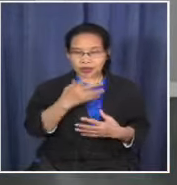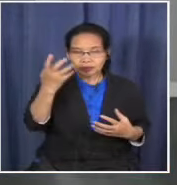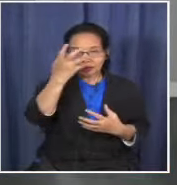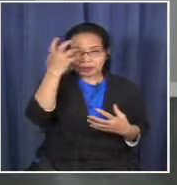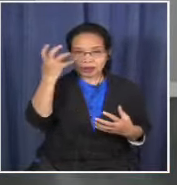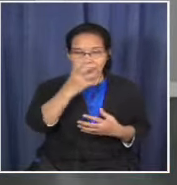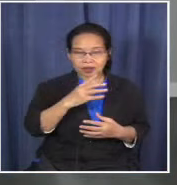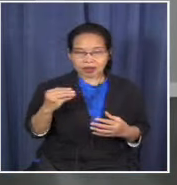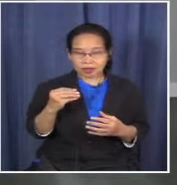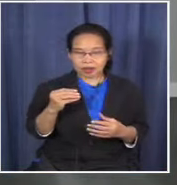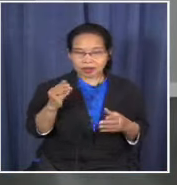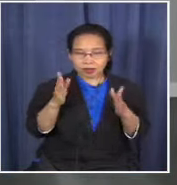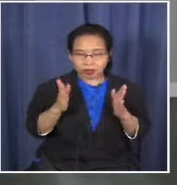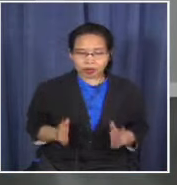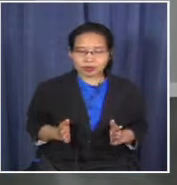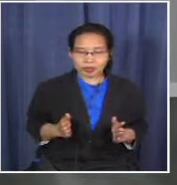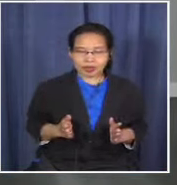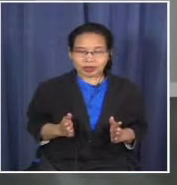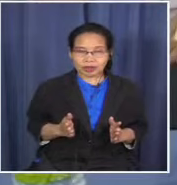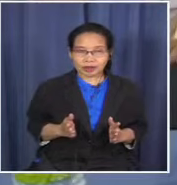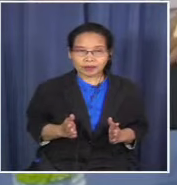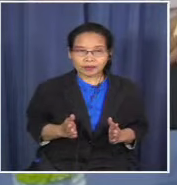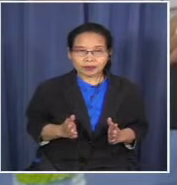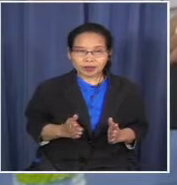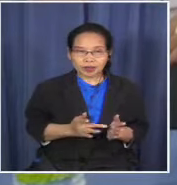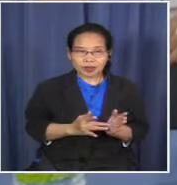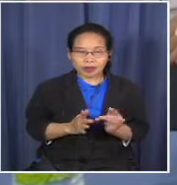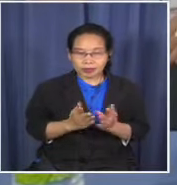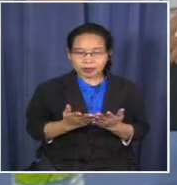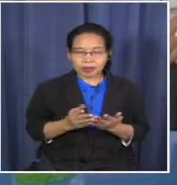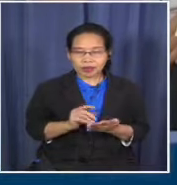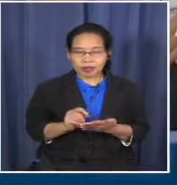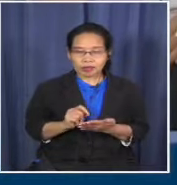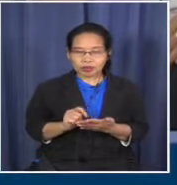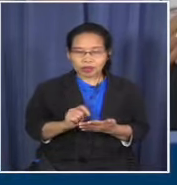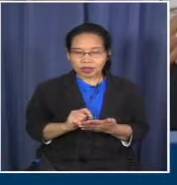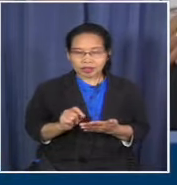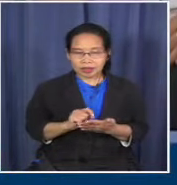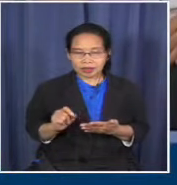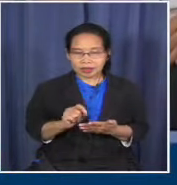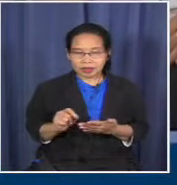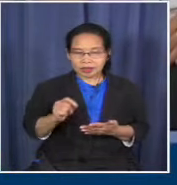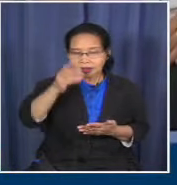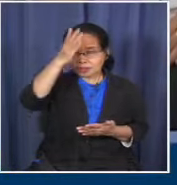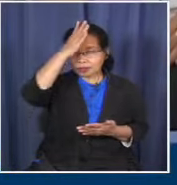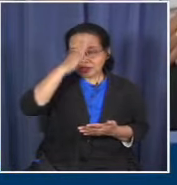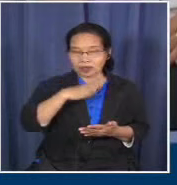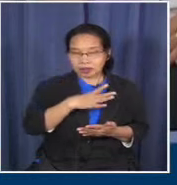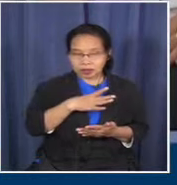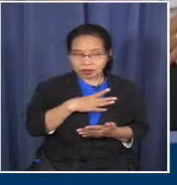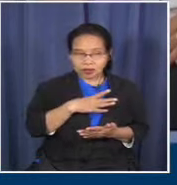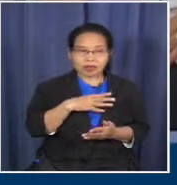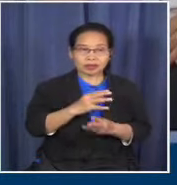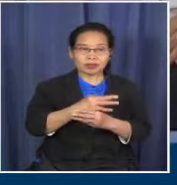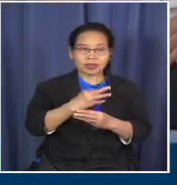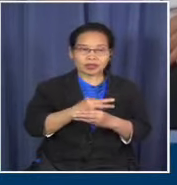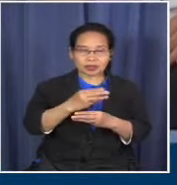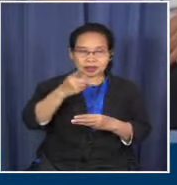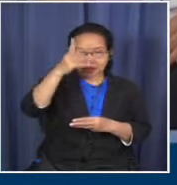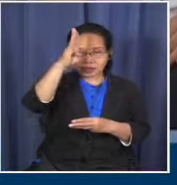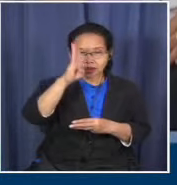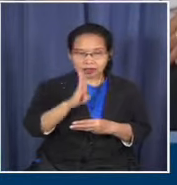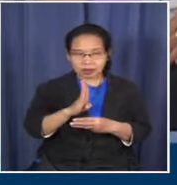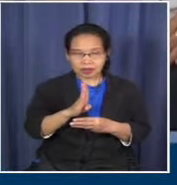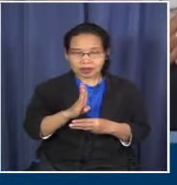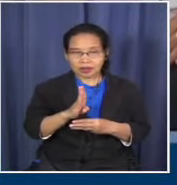chimpanzee at saka ng tao. Sa Biblia kasi ang nakasulat. In the Bible, what is written is,